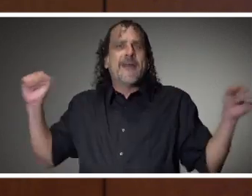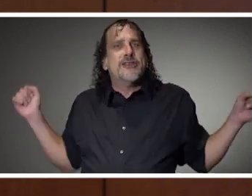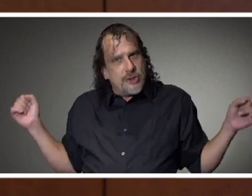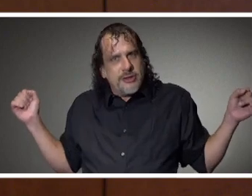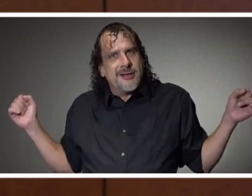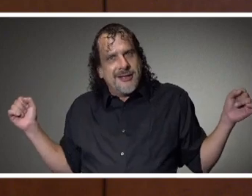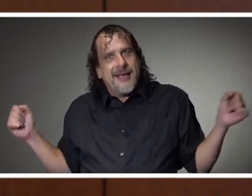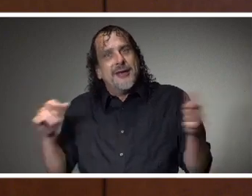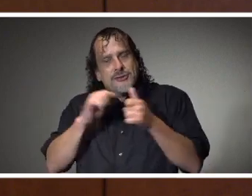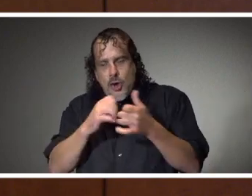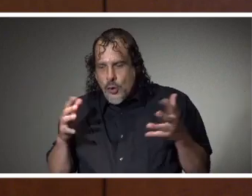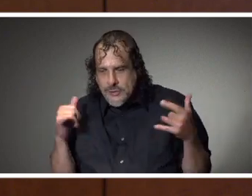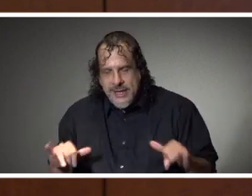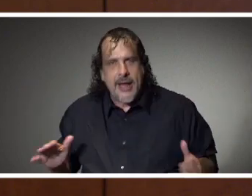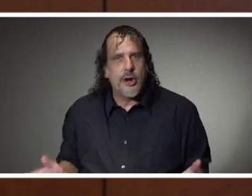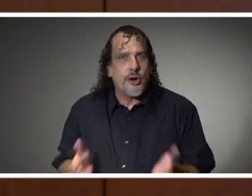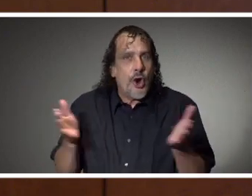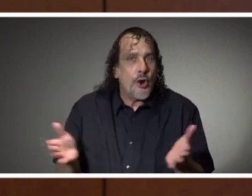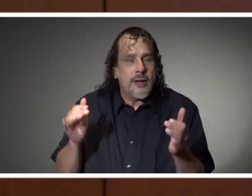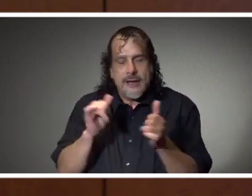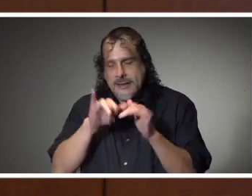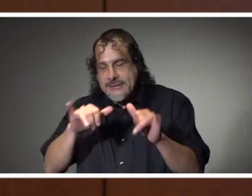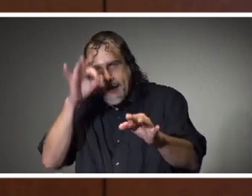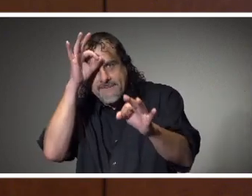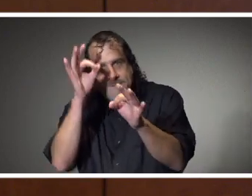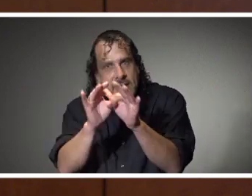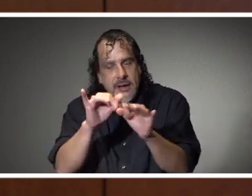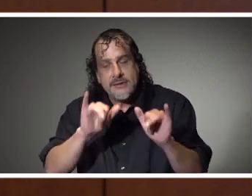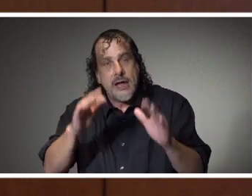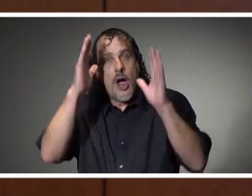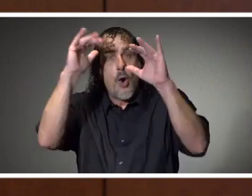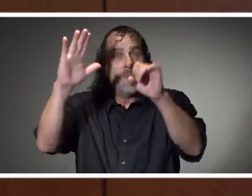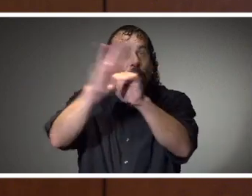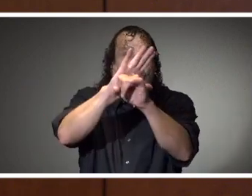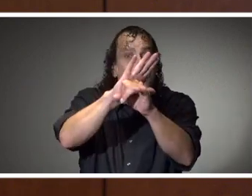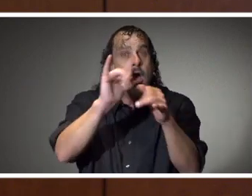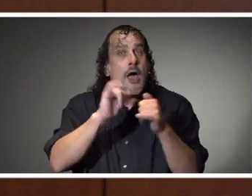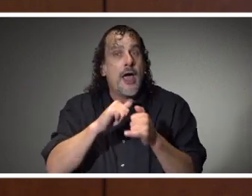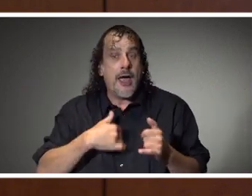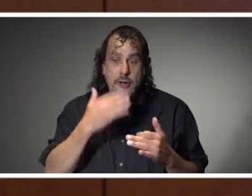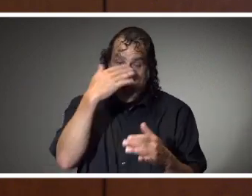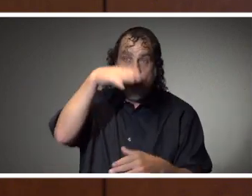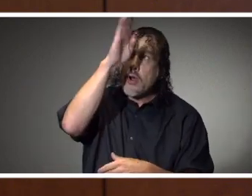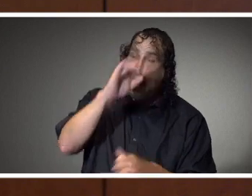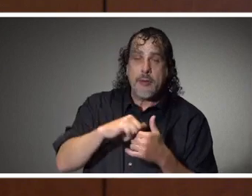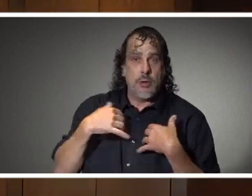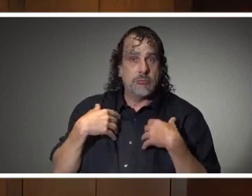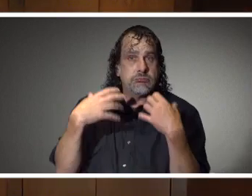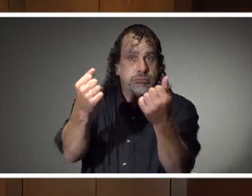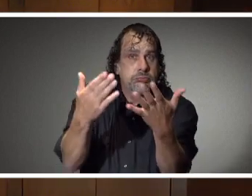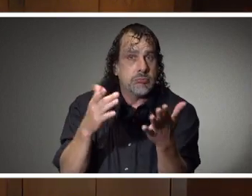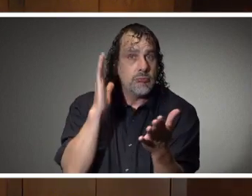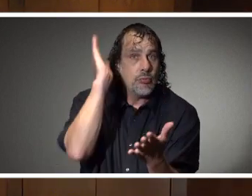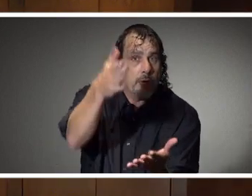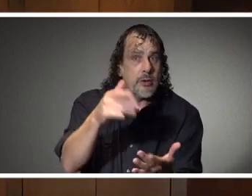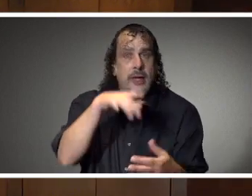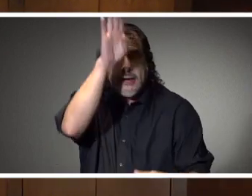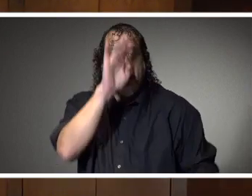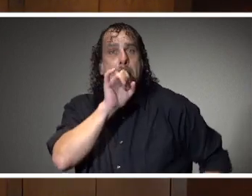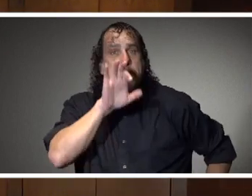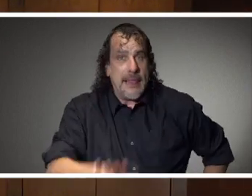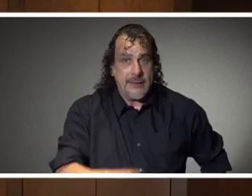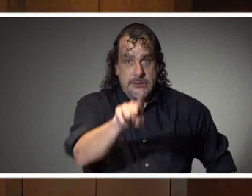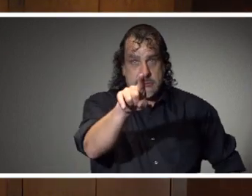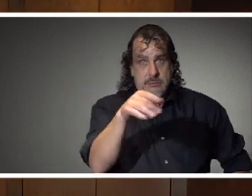you. Stay encouraged, stay in faith, stay hopeful, and know that God will get us through this. God bless you. Thank